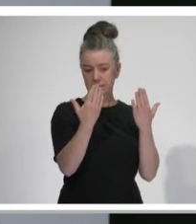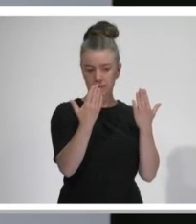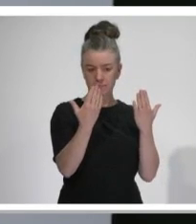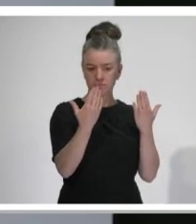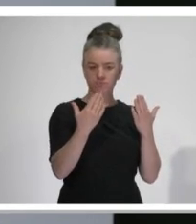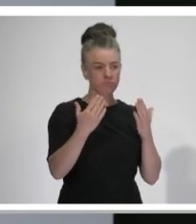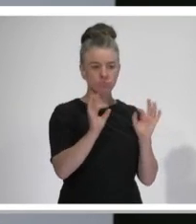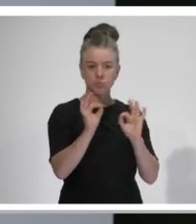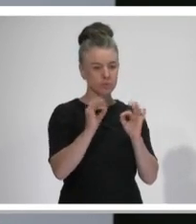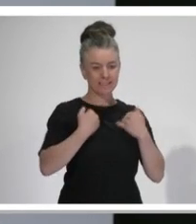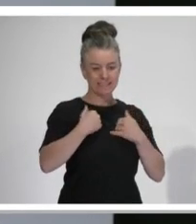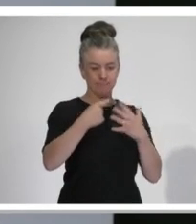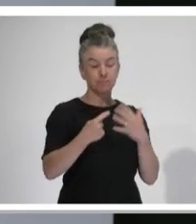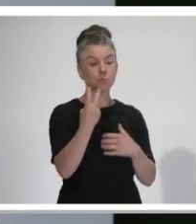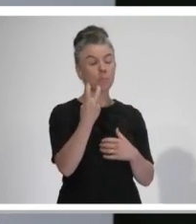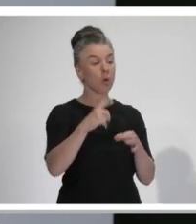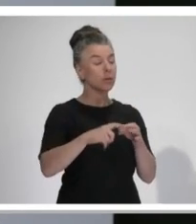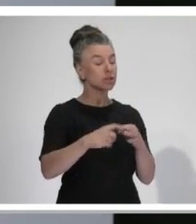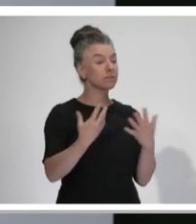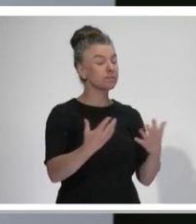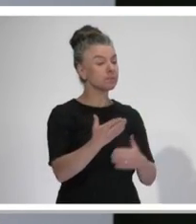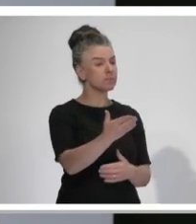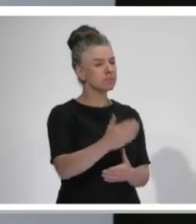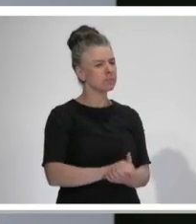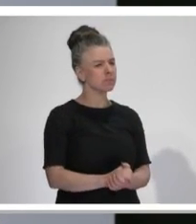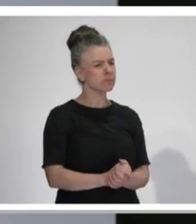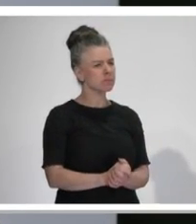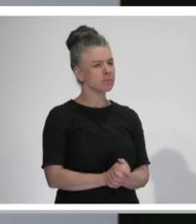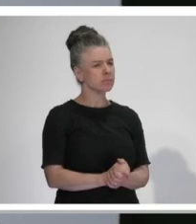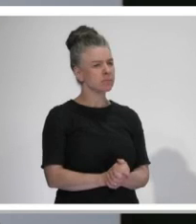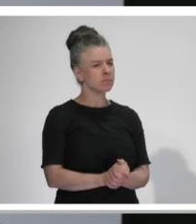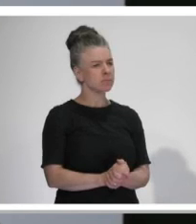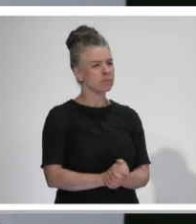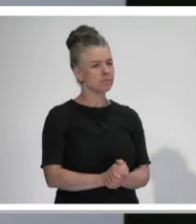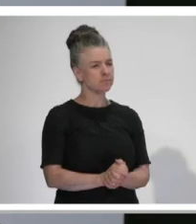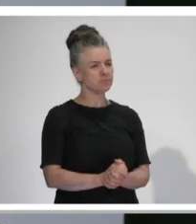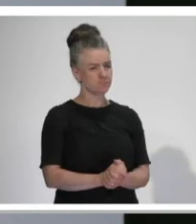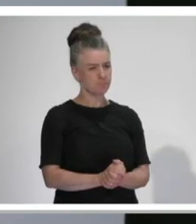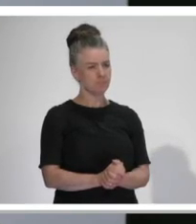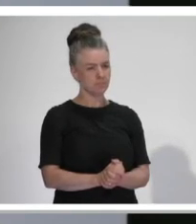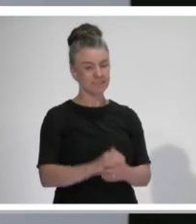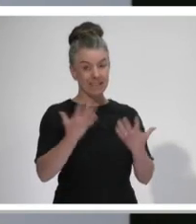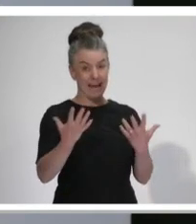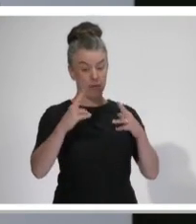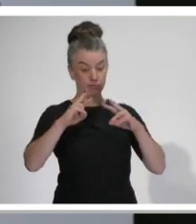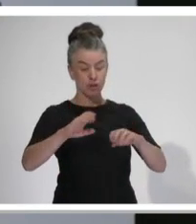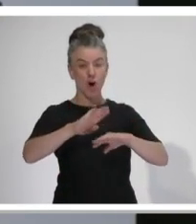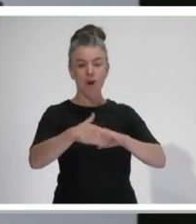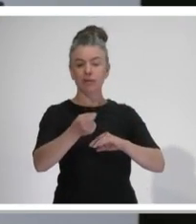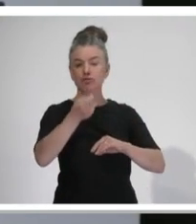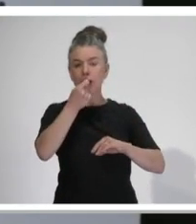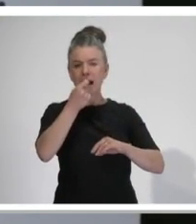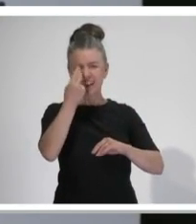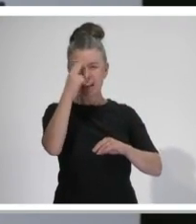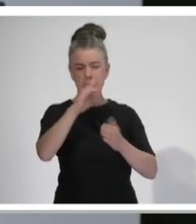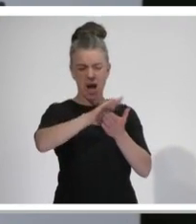of recovery. We'll just take a couple Some more more questions. health questions. Sorry, can I get your reaction to the trialling of the hydroxychloroquine